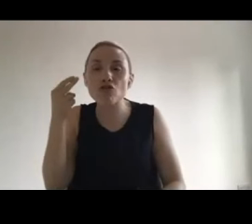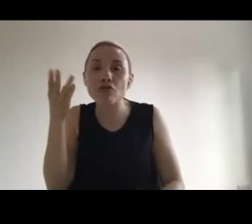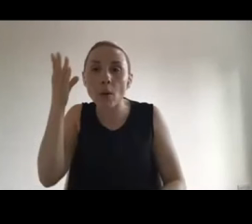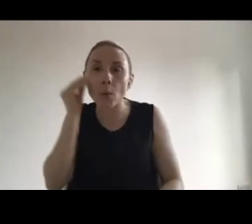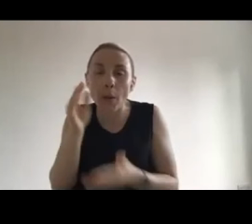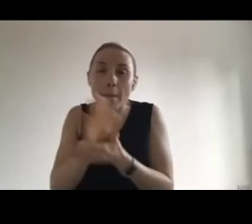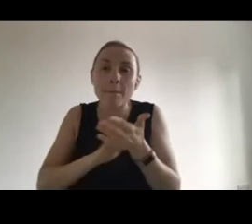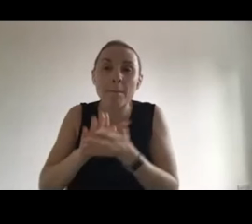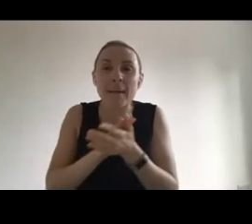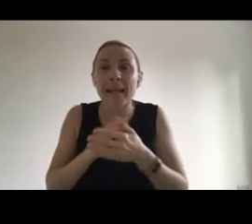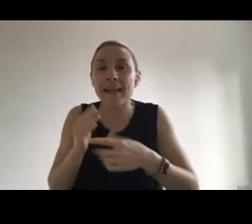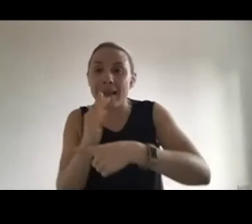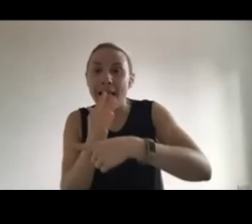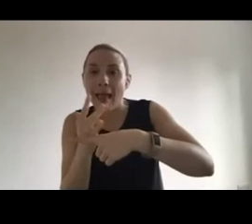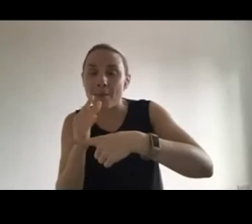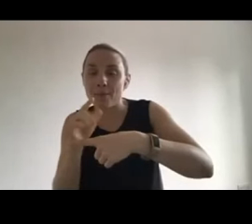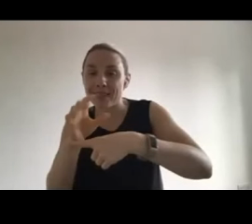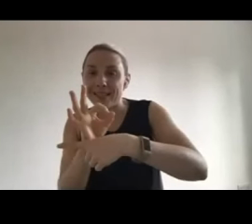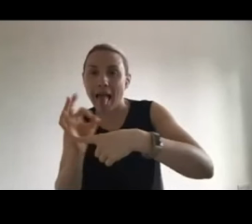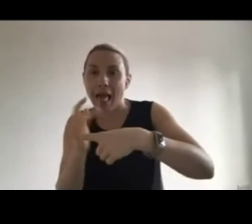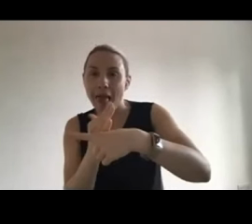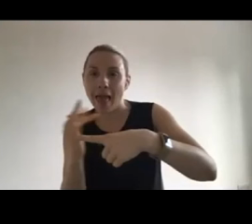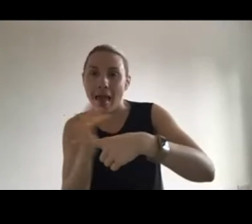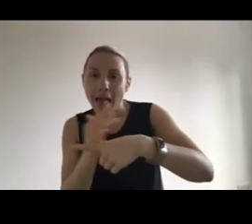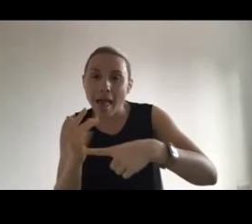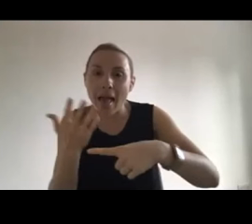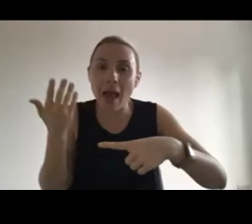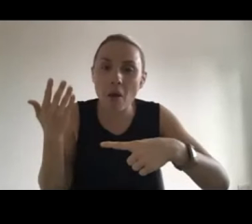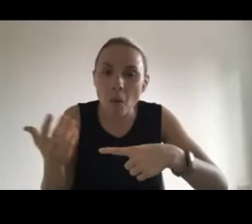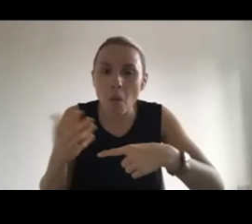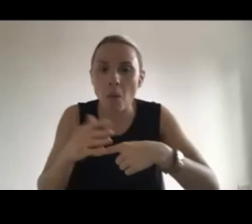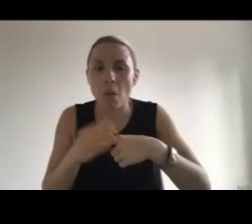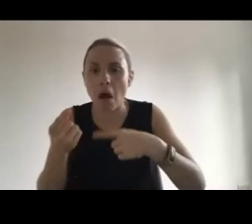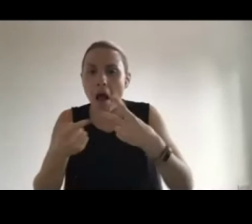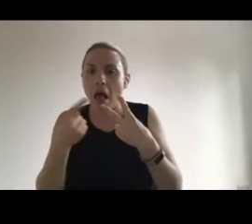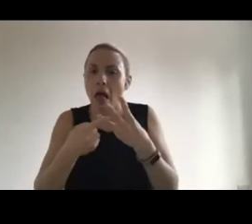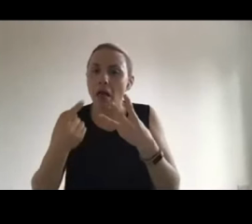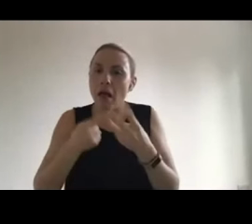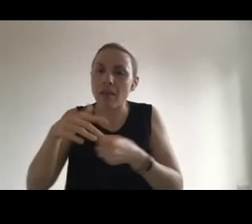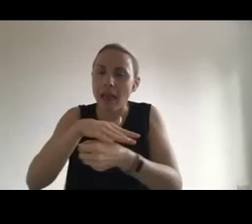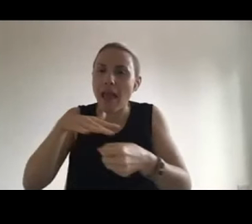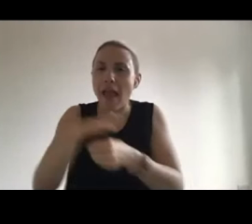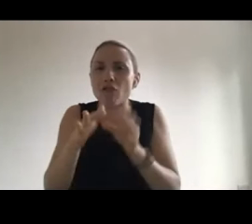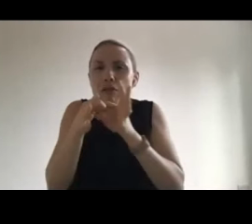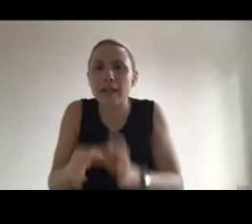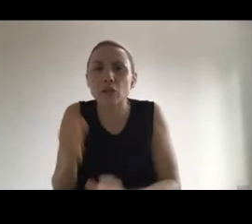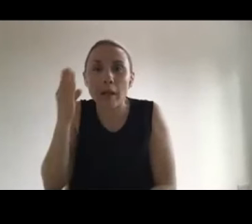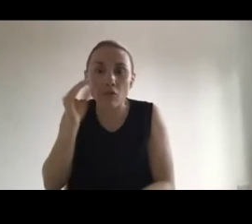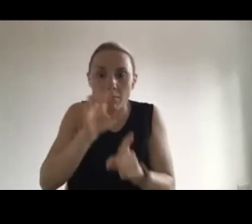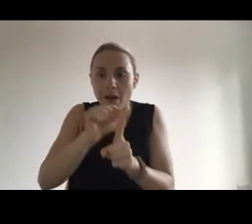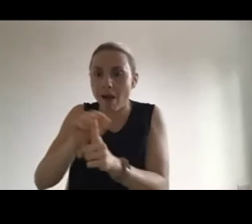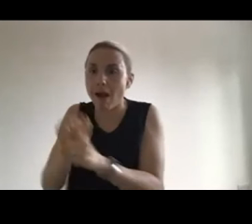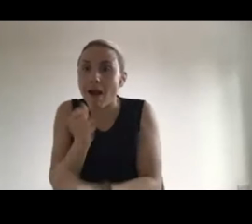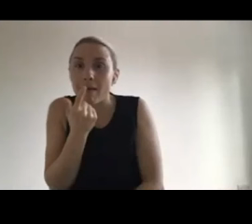synapses, auditory neuropathy, or it's the stria. But the point is, many of those discoveries that we've made